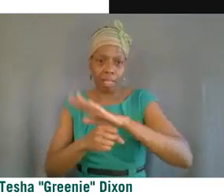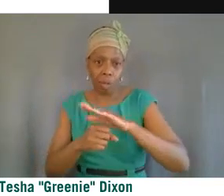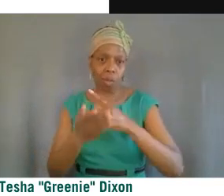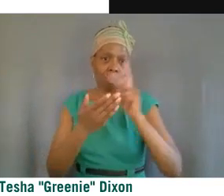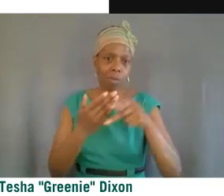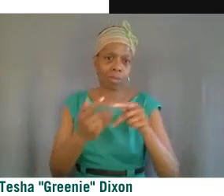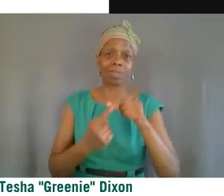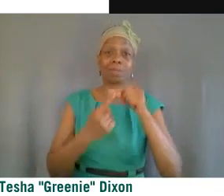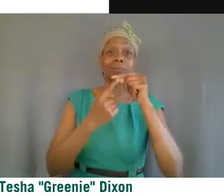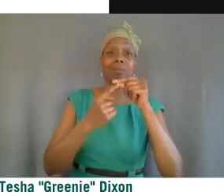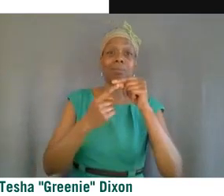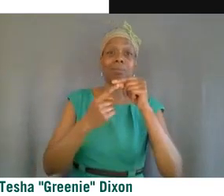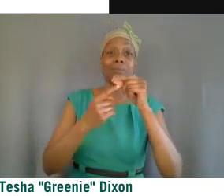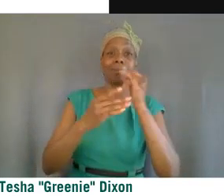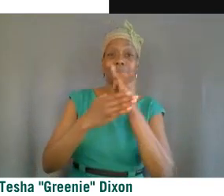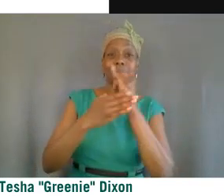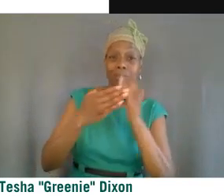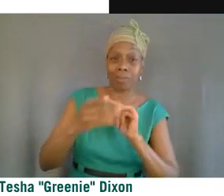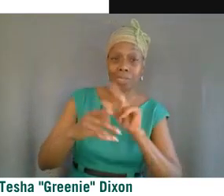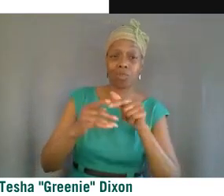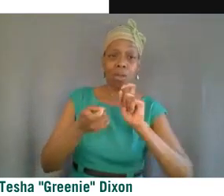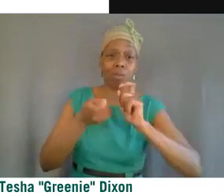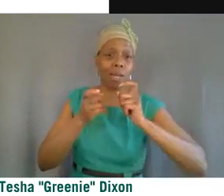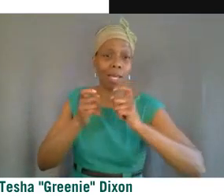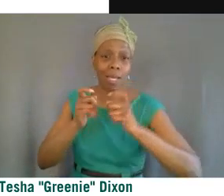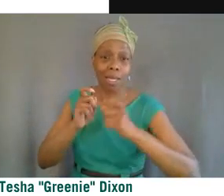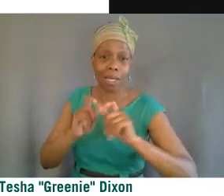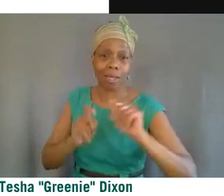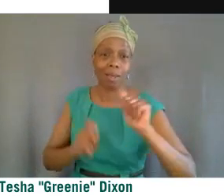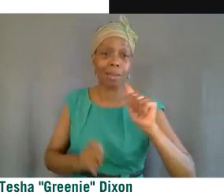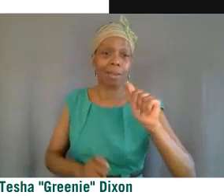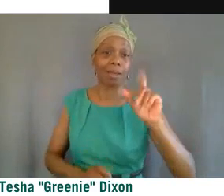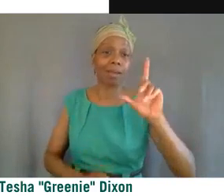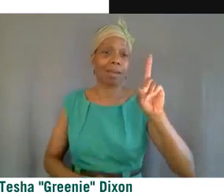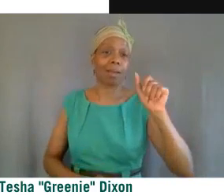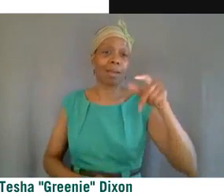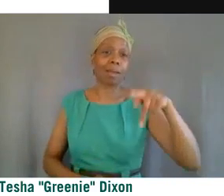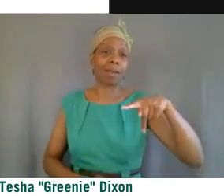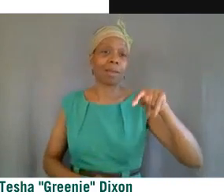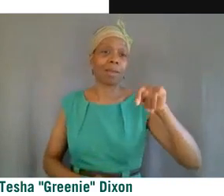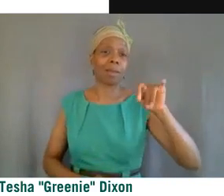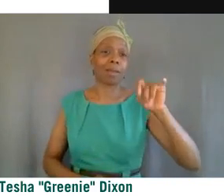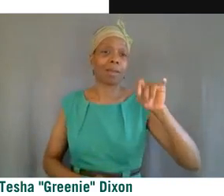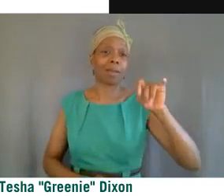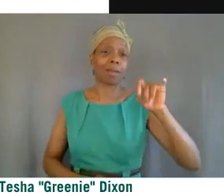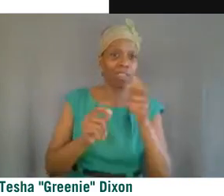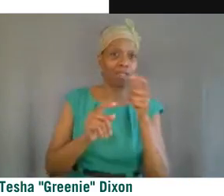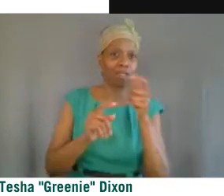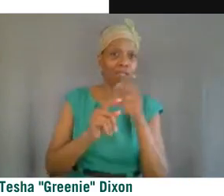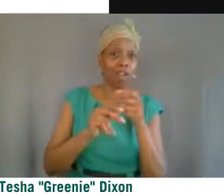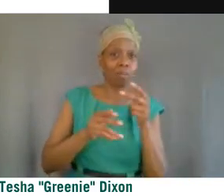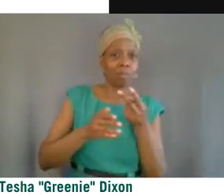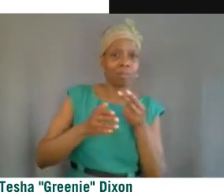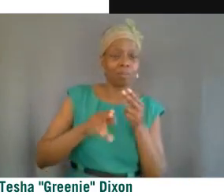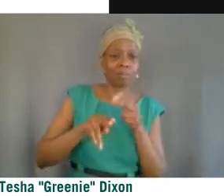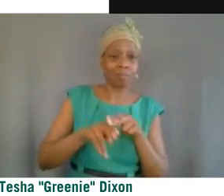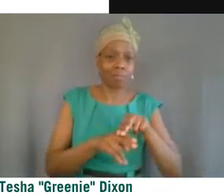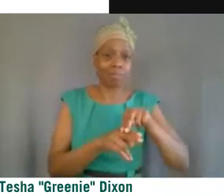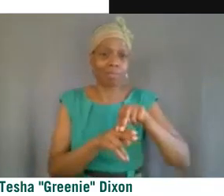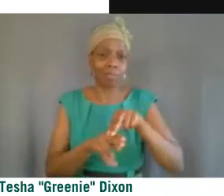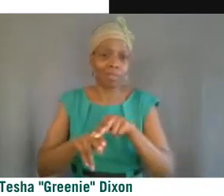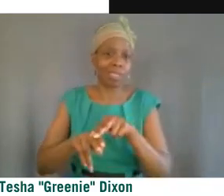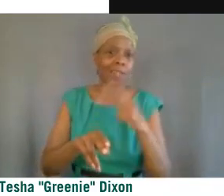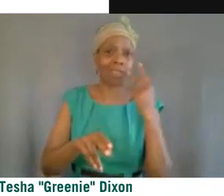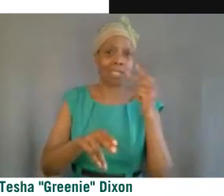adaptive sports and recreation, and those can be phenomenal. Everything from skiing to, I've seen rock climbing,